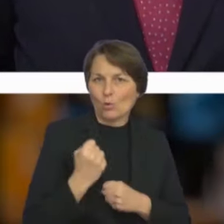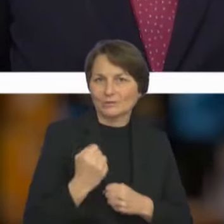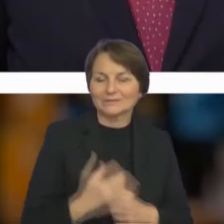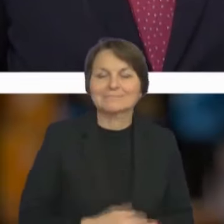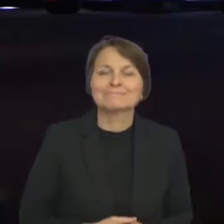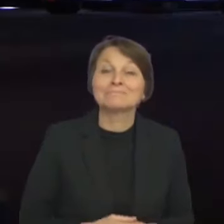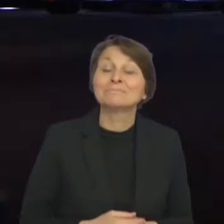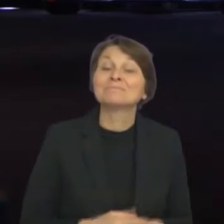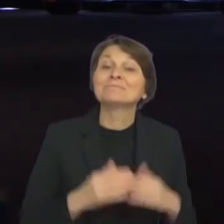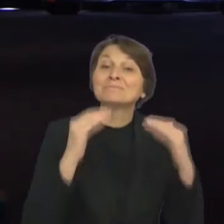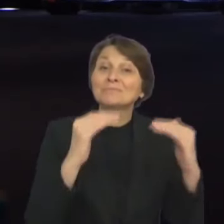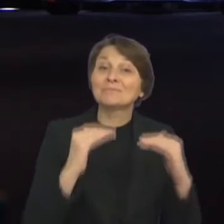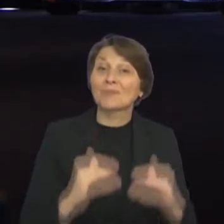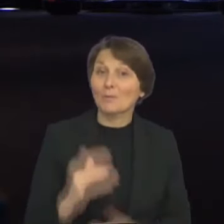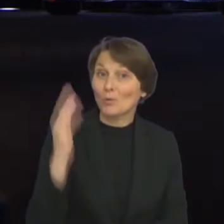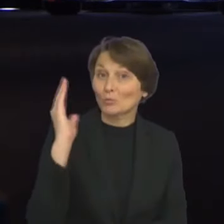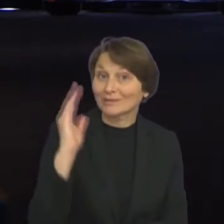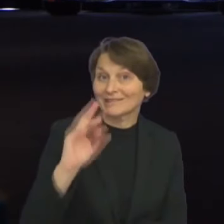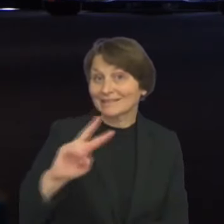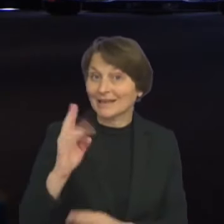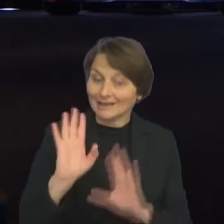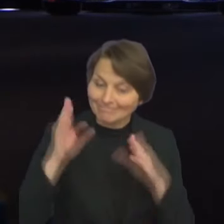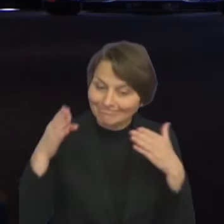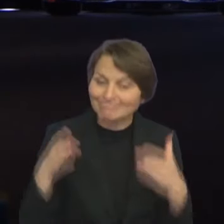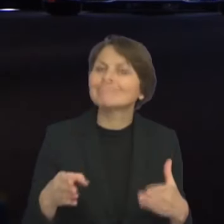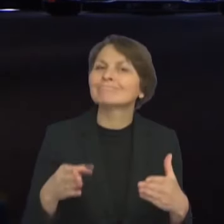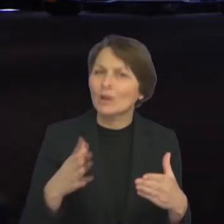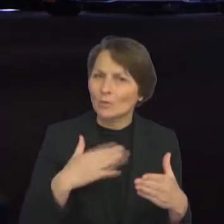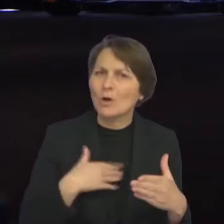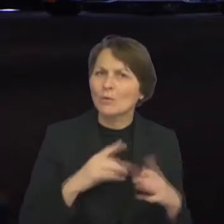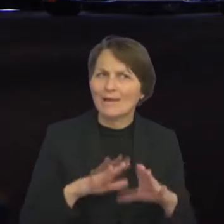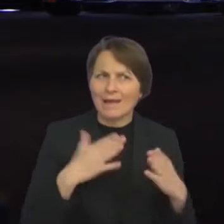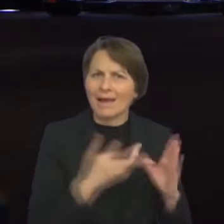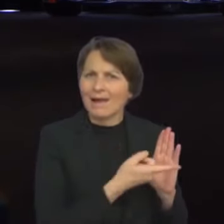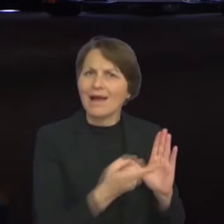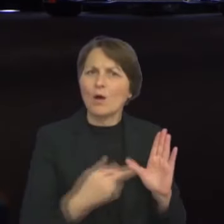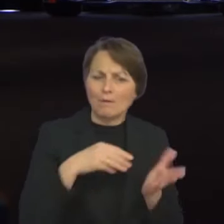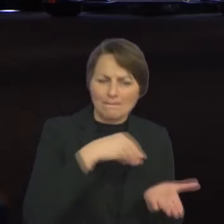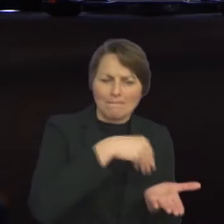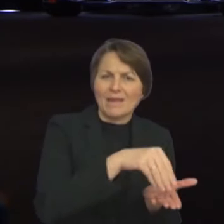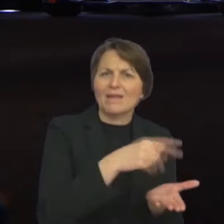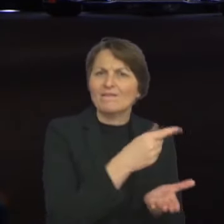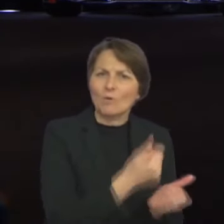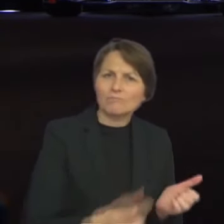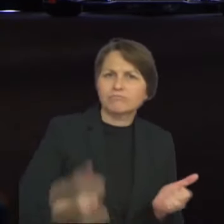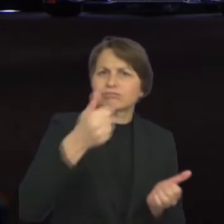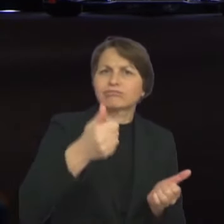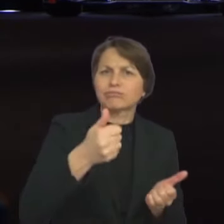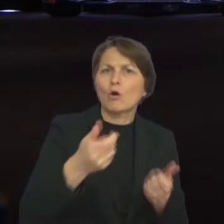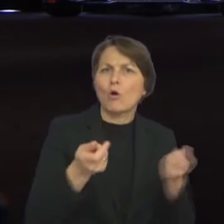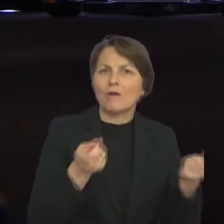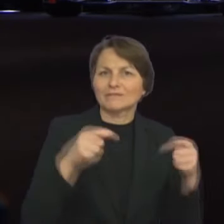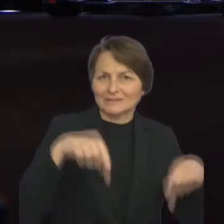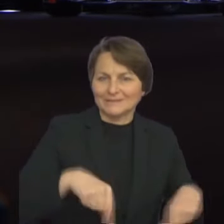presentation, which is devoted to the compensation of our corporate officers. You were asked to vote on several